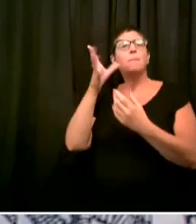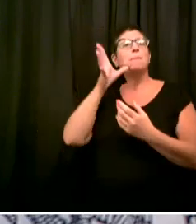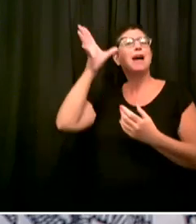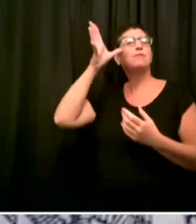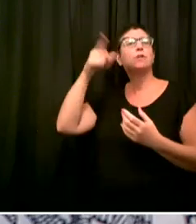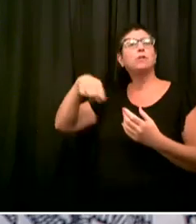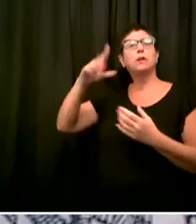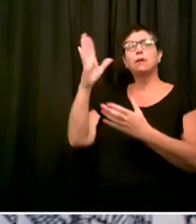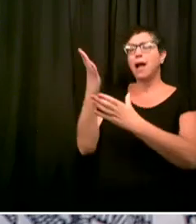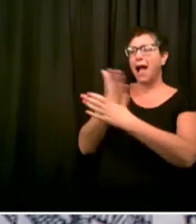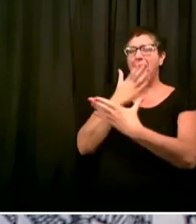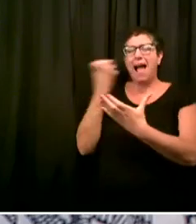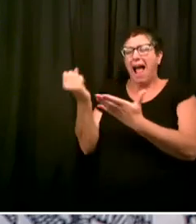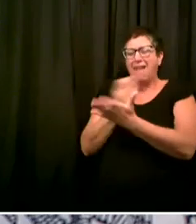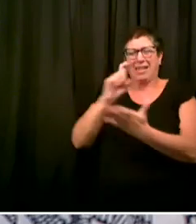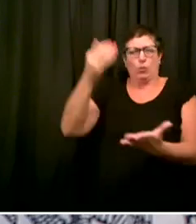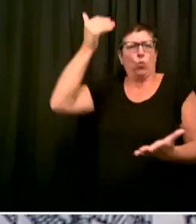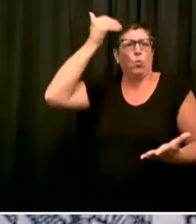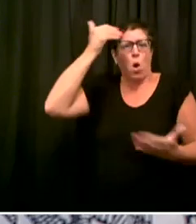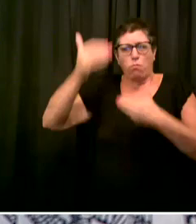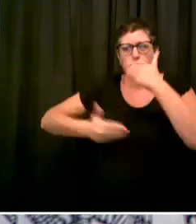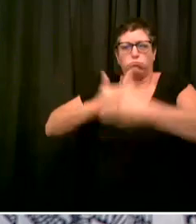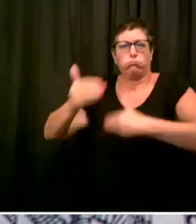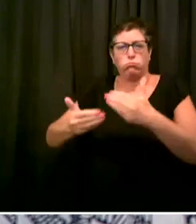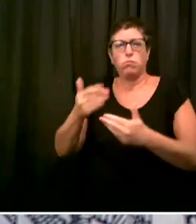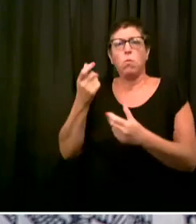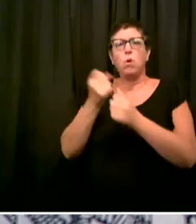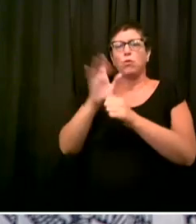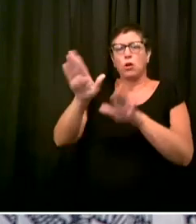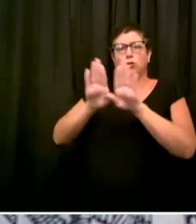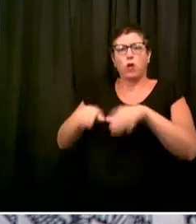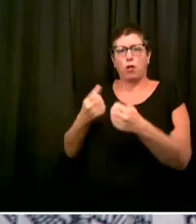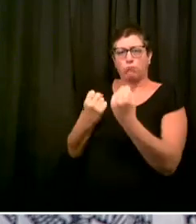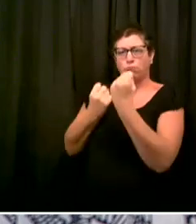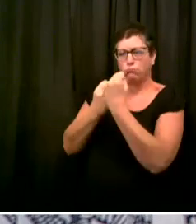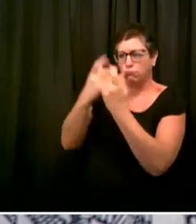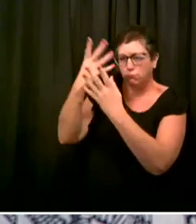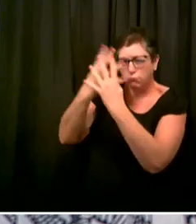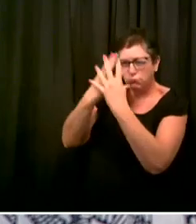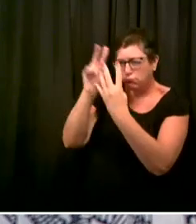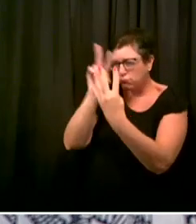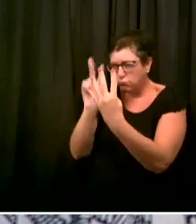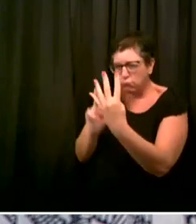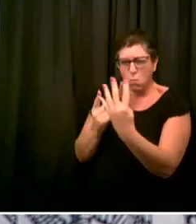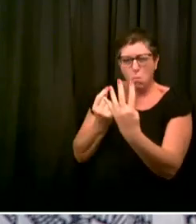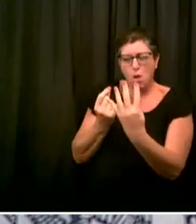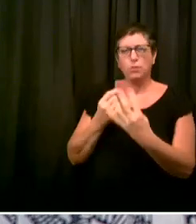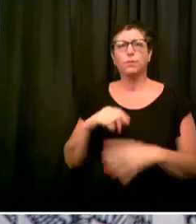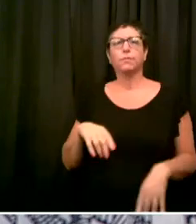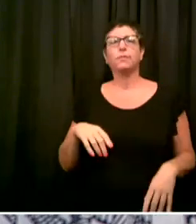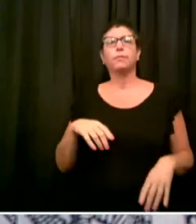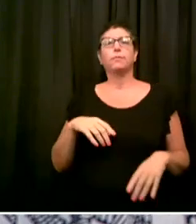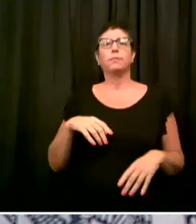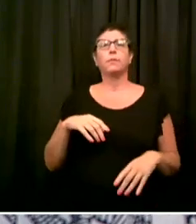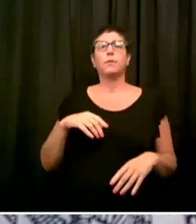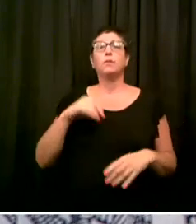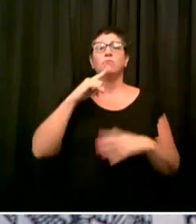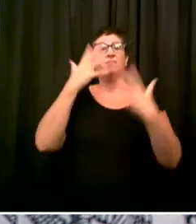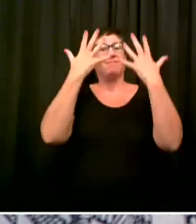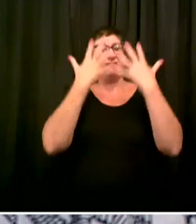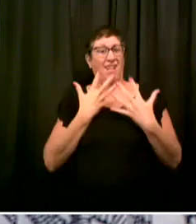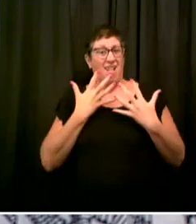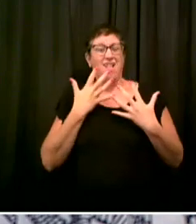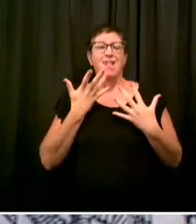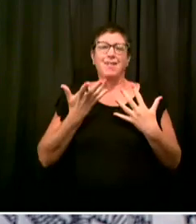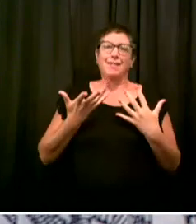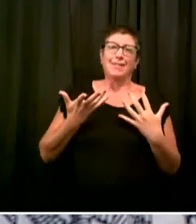of childcare. I would remind you, and it's a sad reality, Gloria, a lot of folks are at home, whether they want to or not.